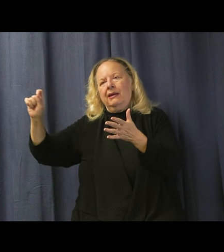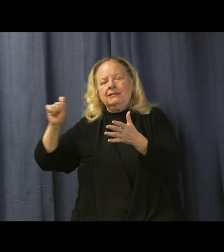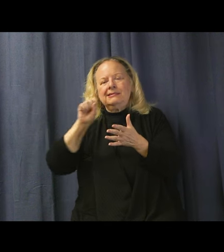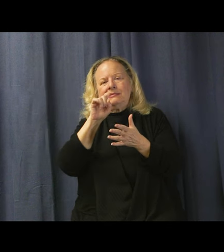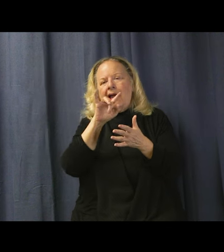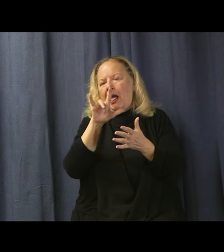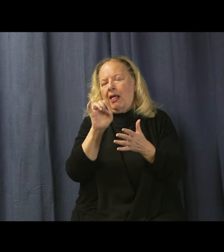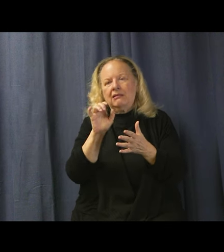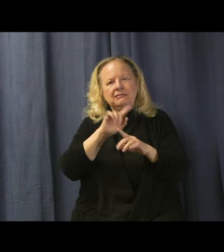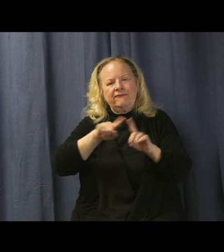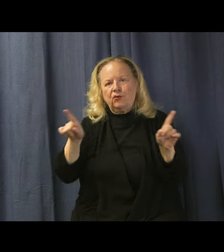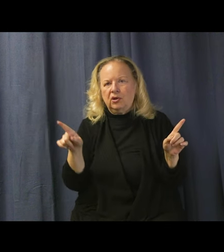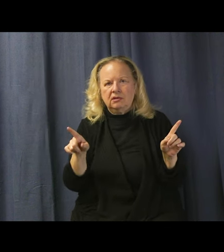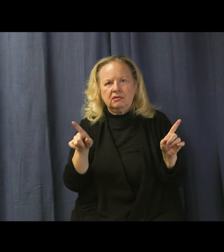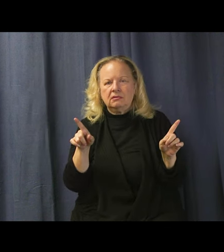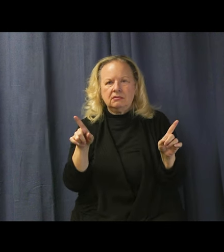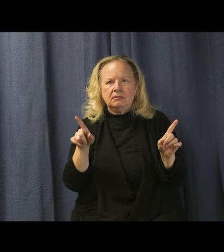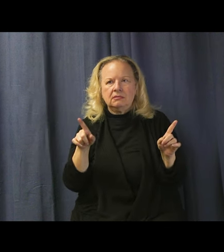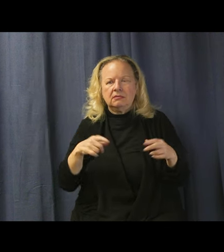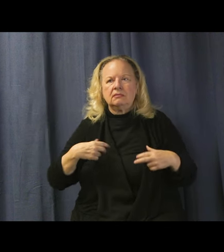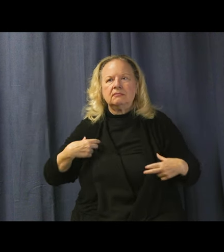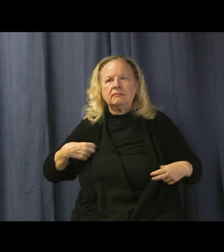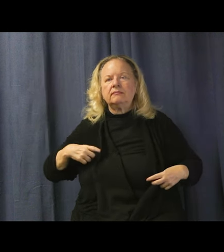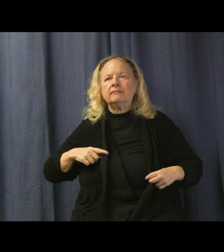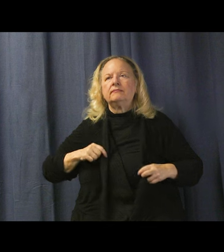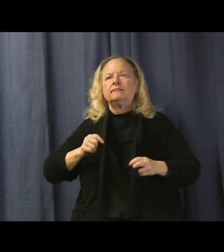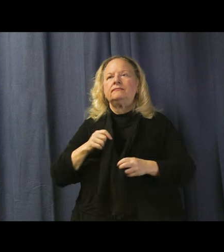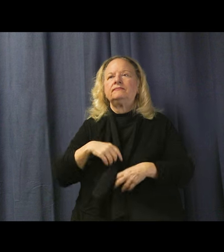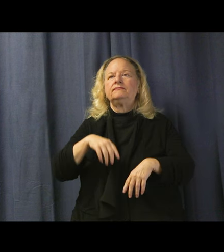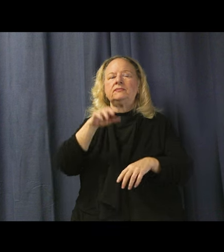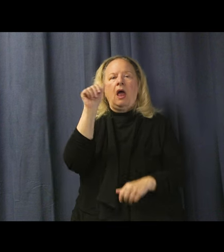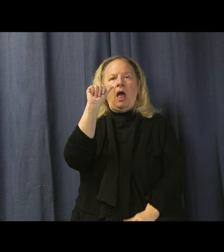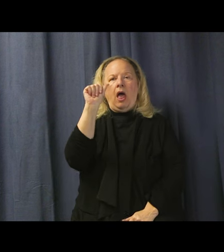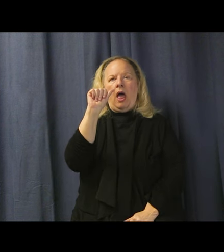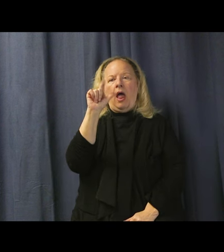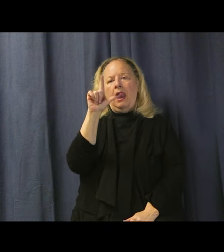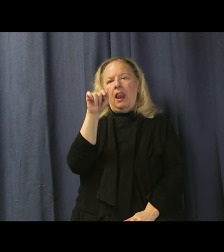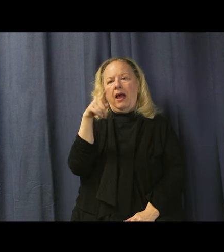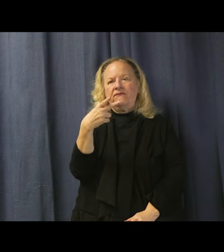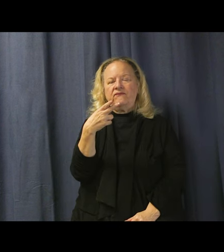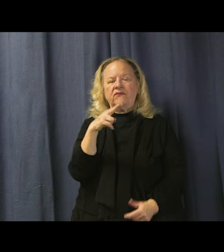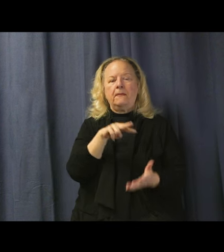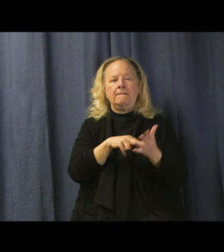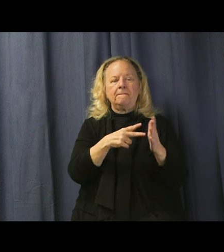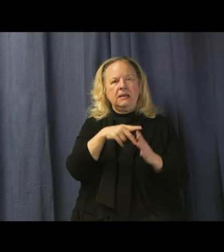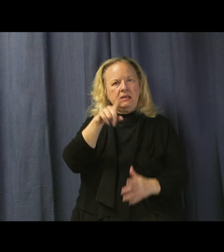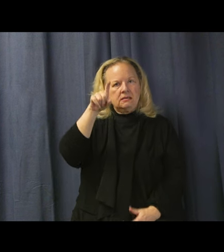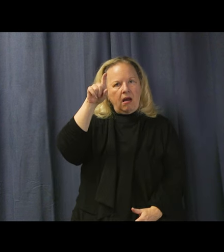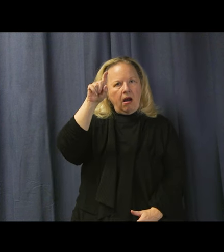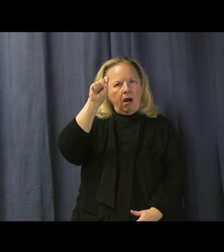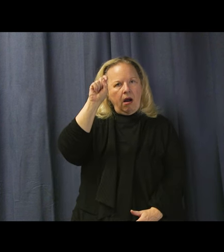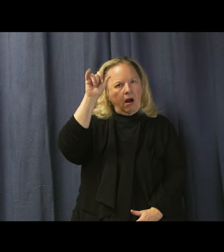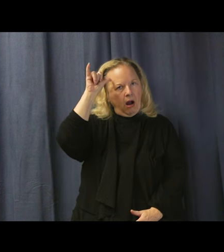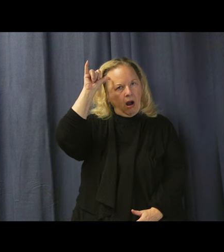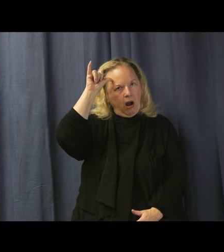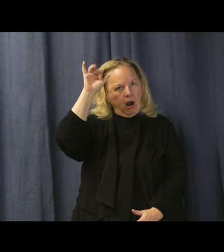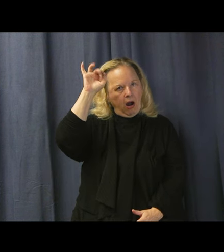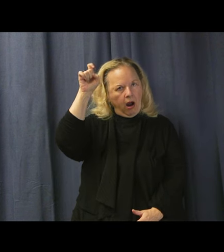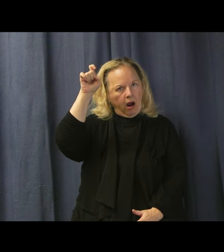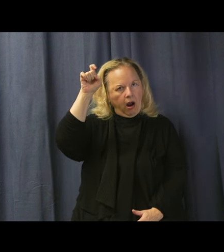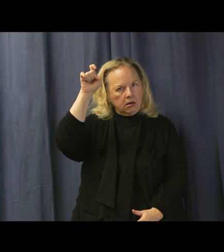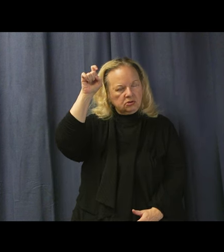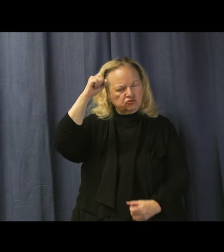Adam in the font Moses used. The Aleph means an ox, that which leads the way,